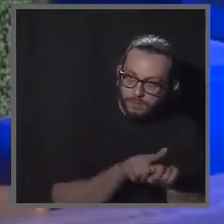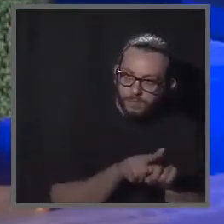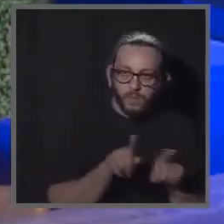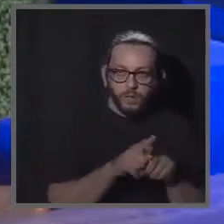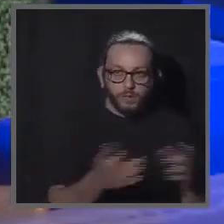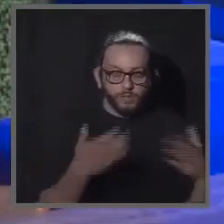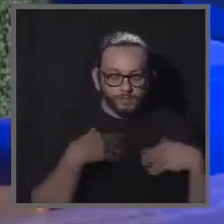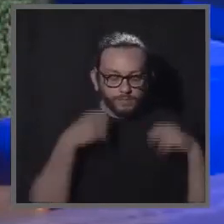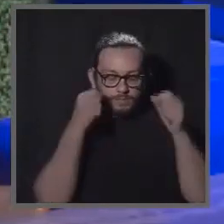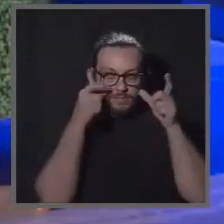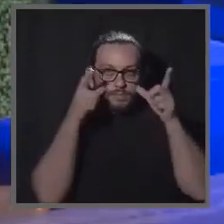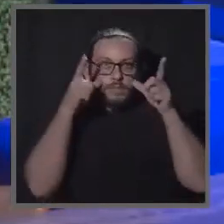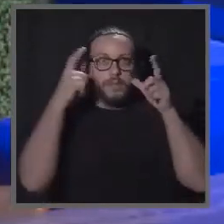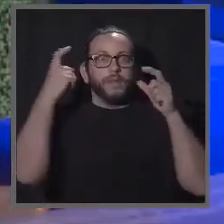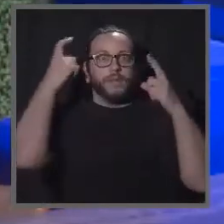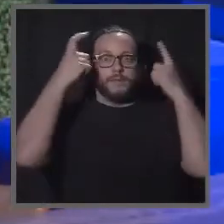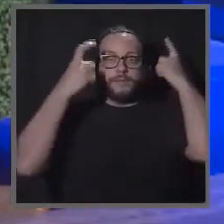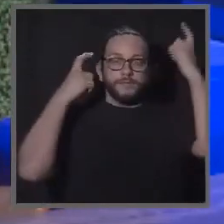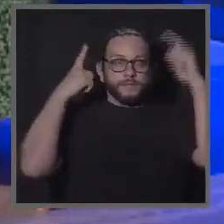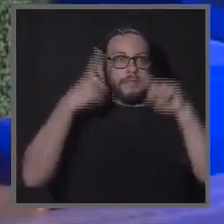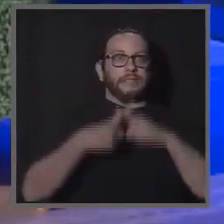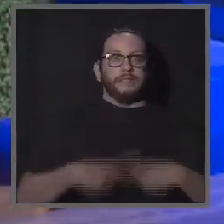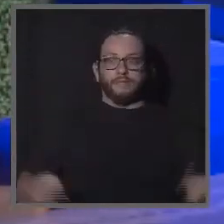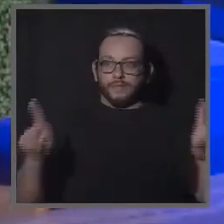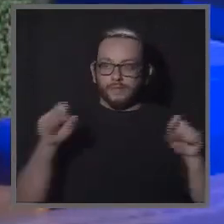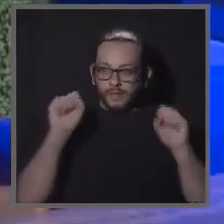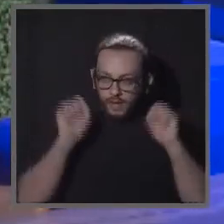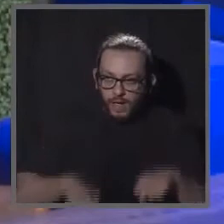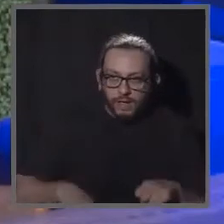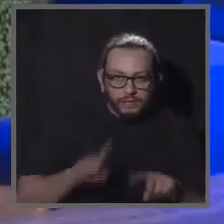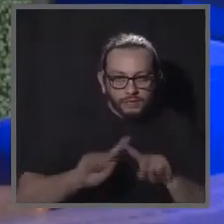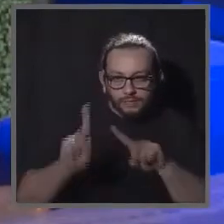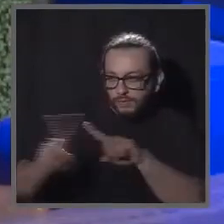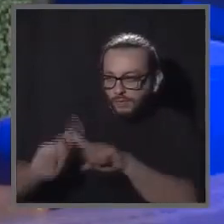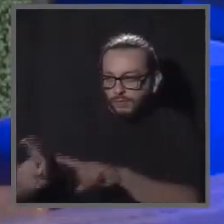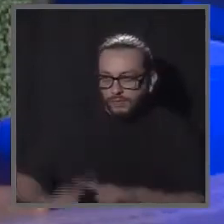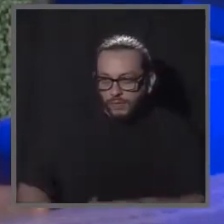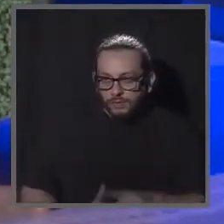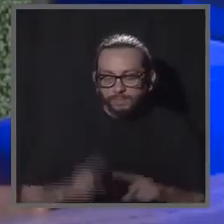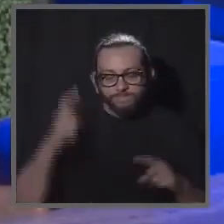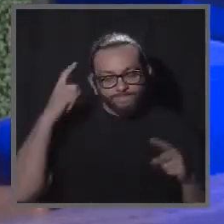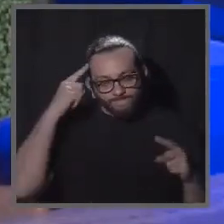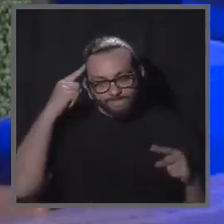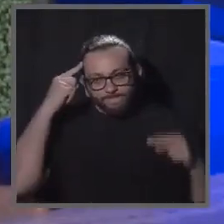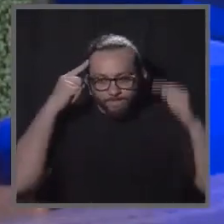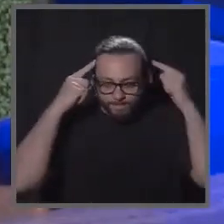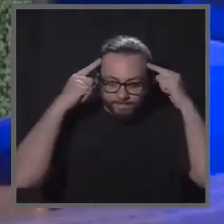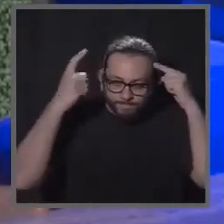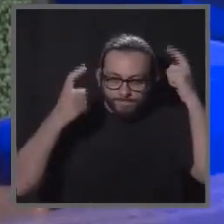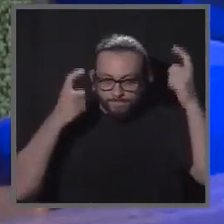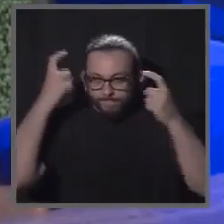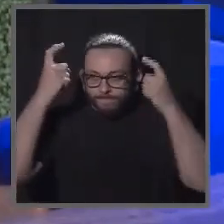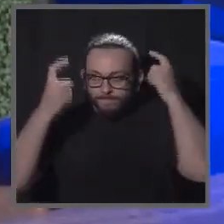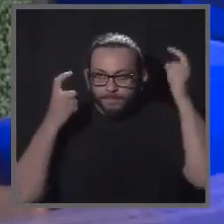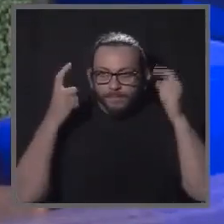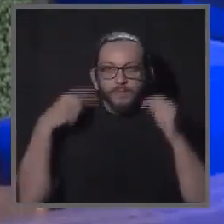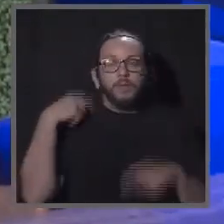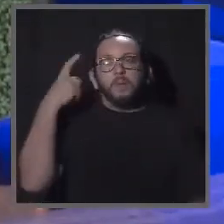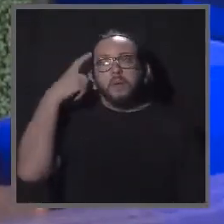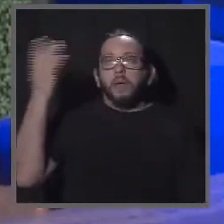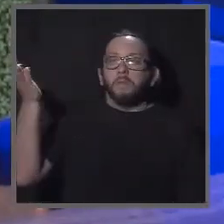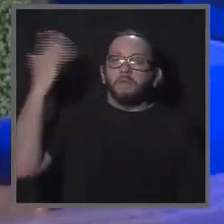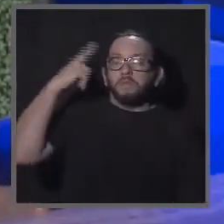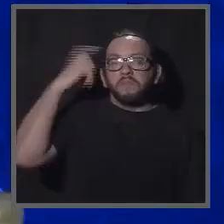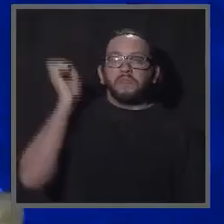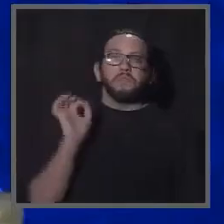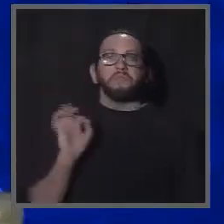to imagine different possibilities. So I don't think there is a question either we can